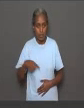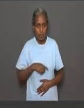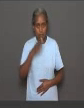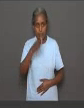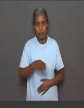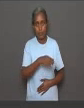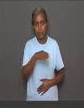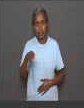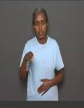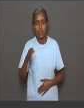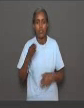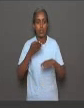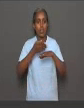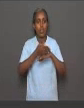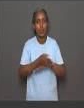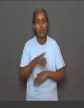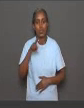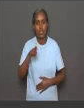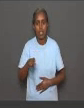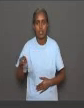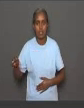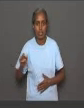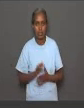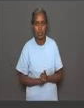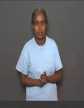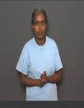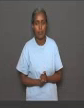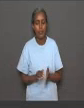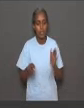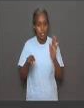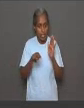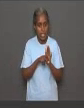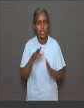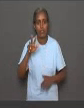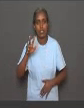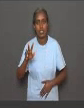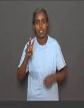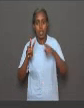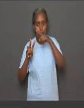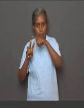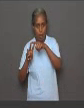graph will cross the x-axis at -3 pi,